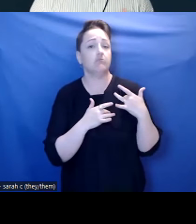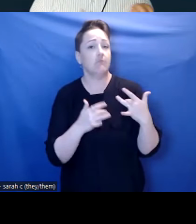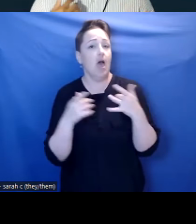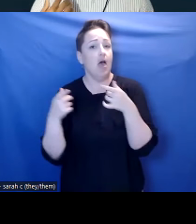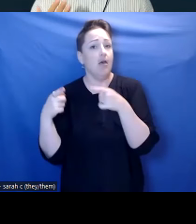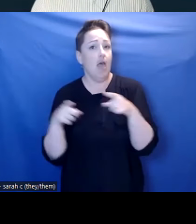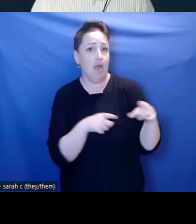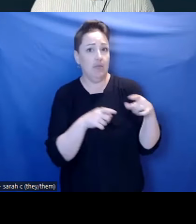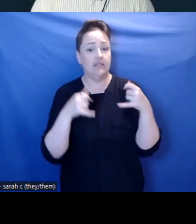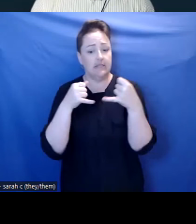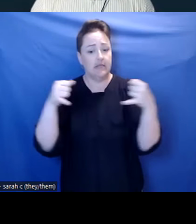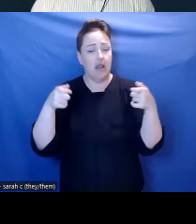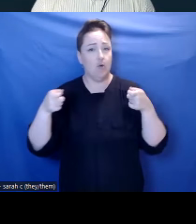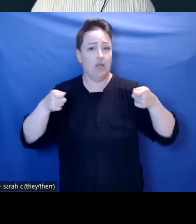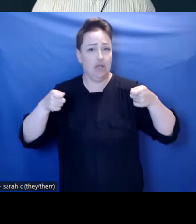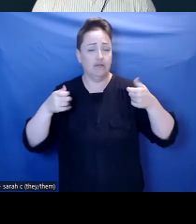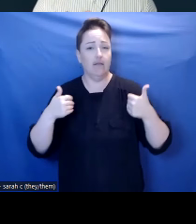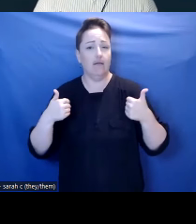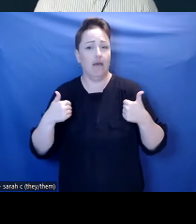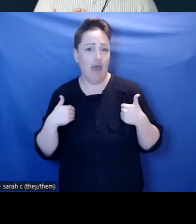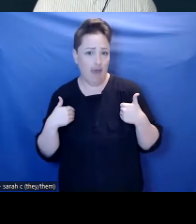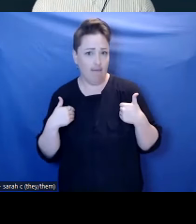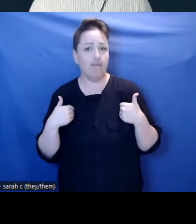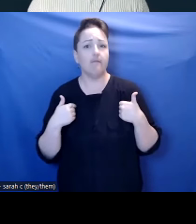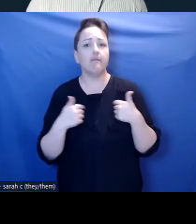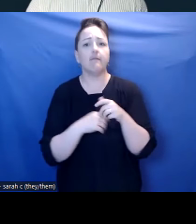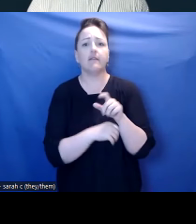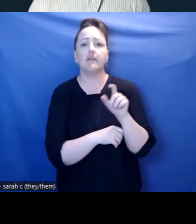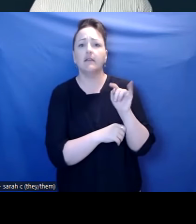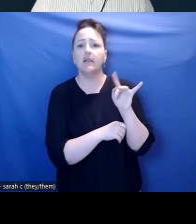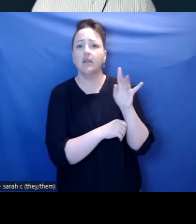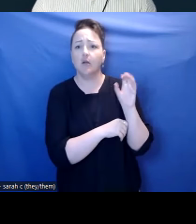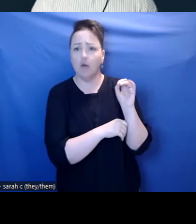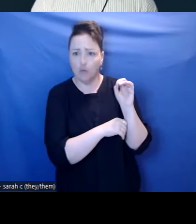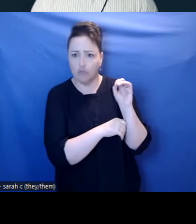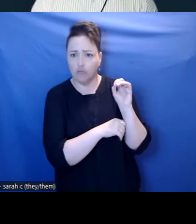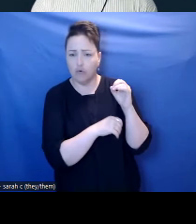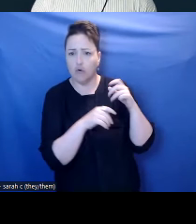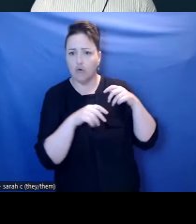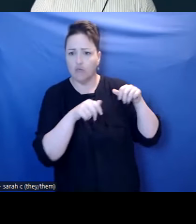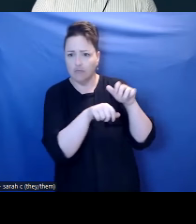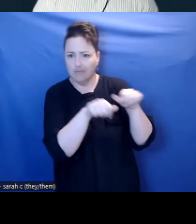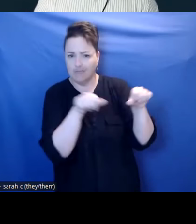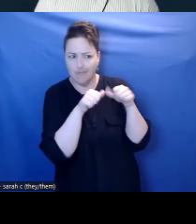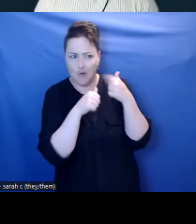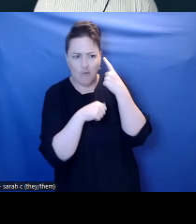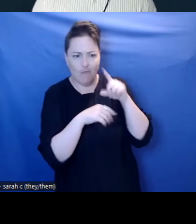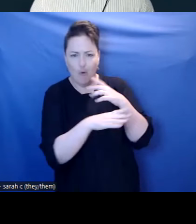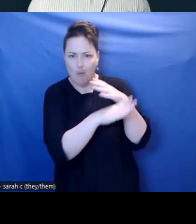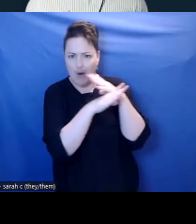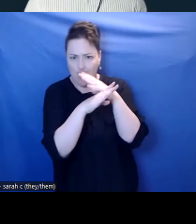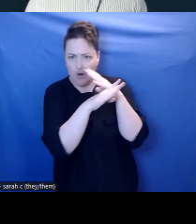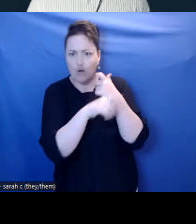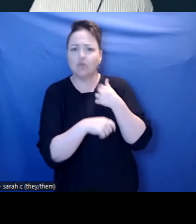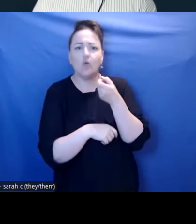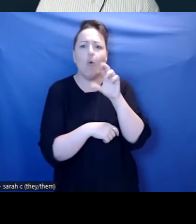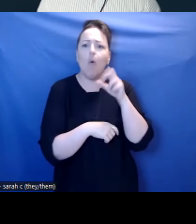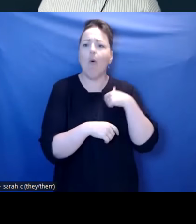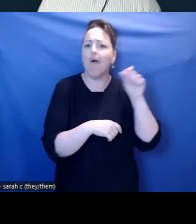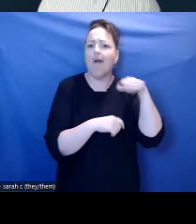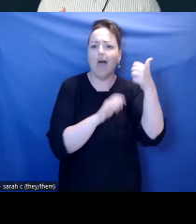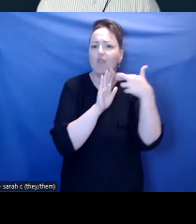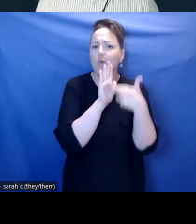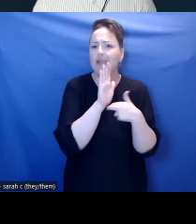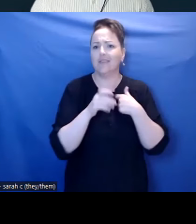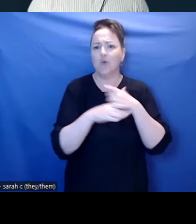either have fewer regulatory barriers or discretionary approvals for residential use. So you want to consider if there are any regulatory barriers in your